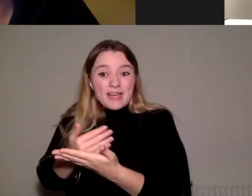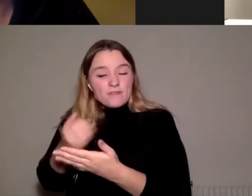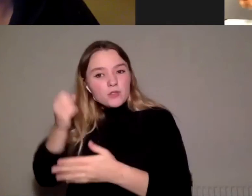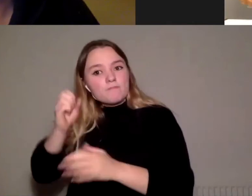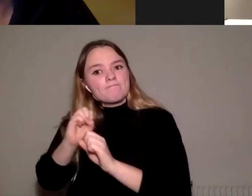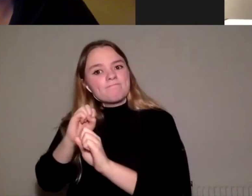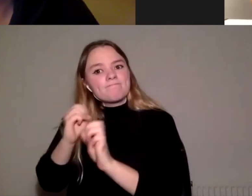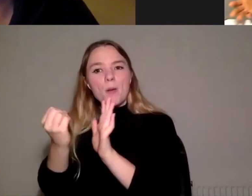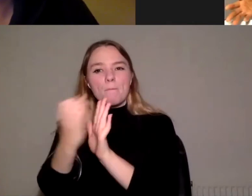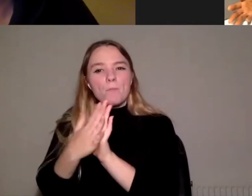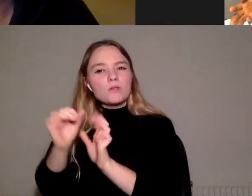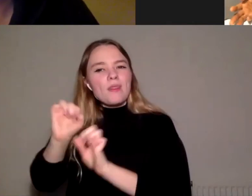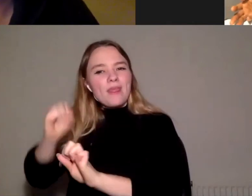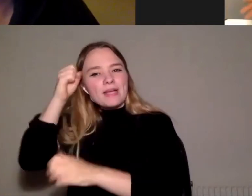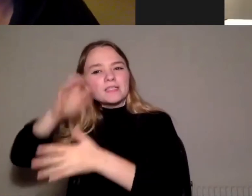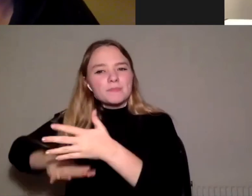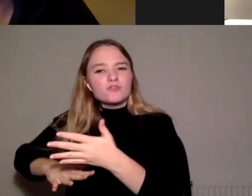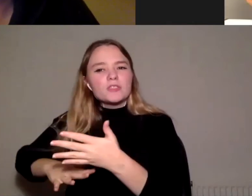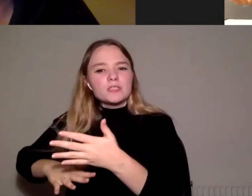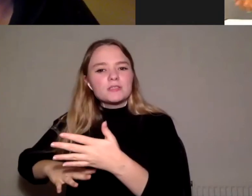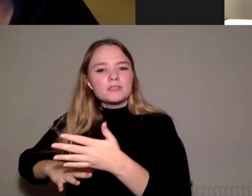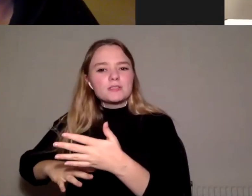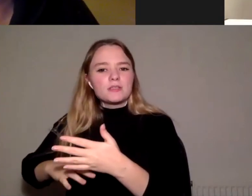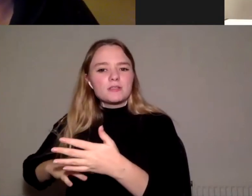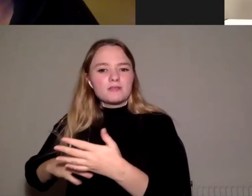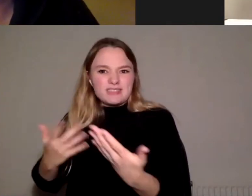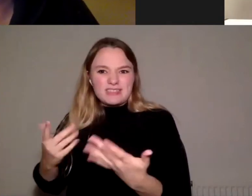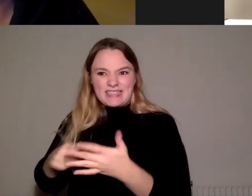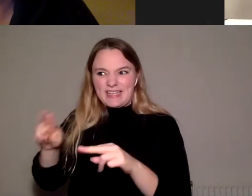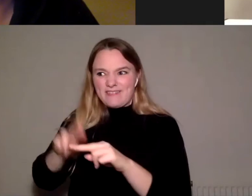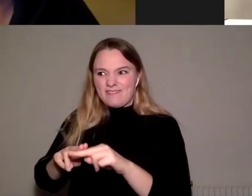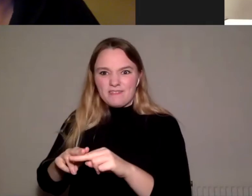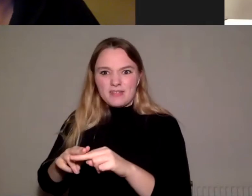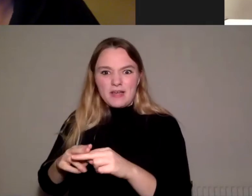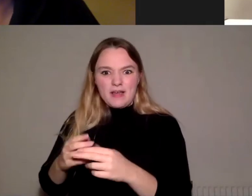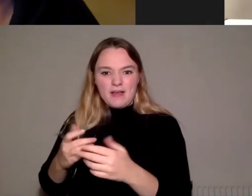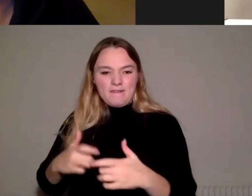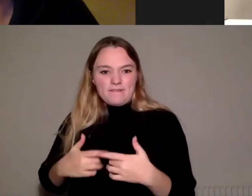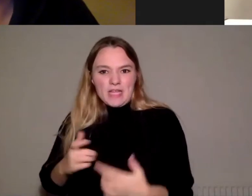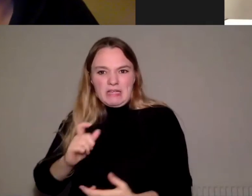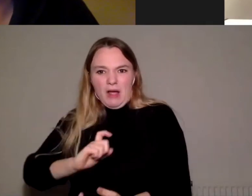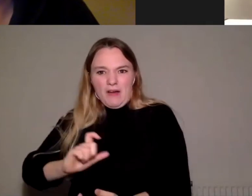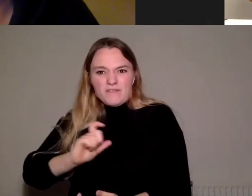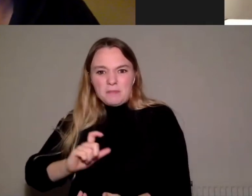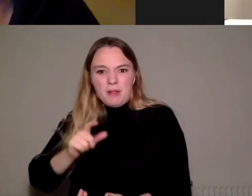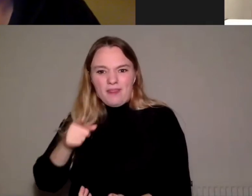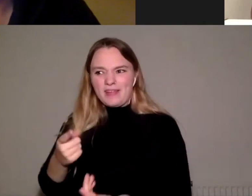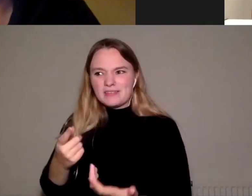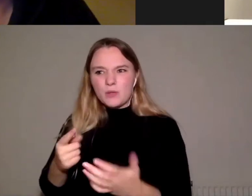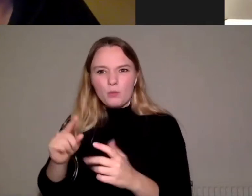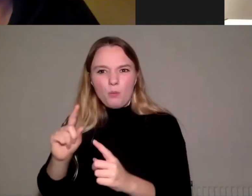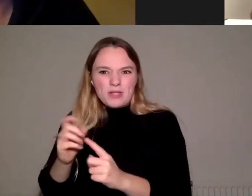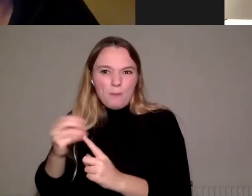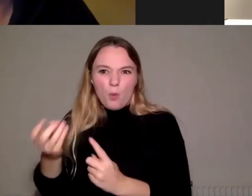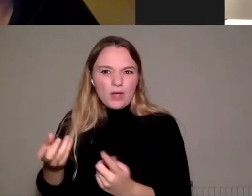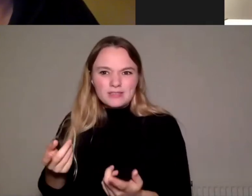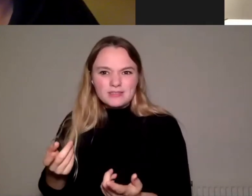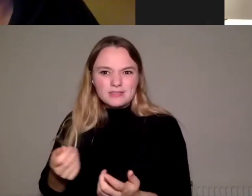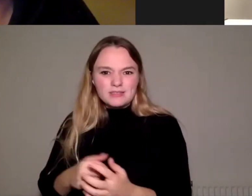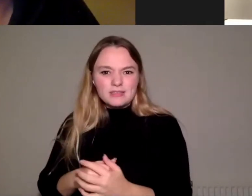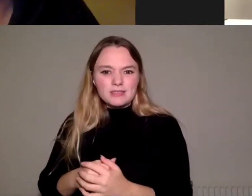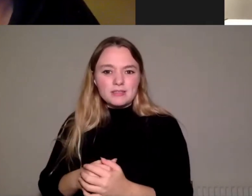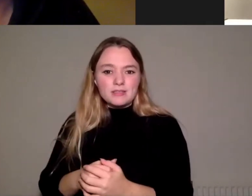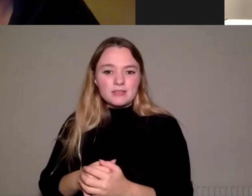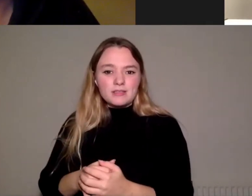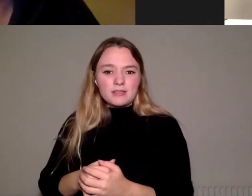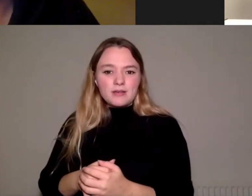experiences, because if they didn't, then there would be no point in the group in the first place. So that's really how to do it. Also, for yourself,